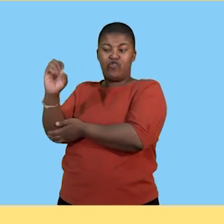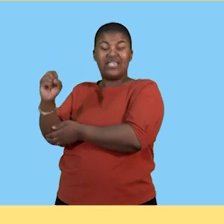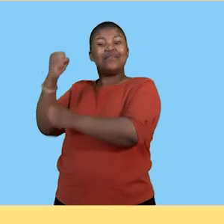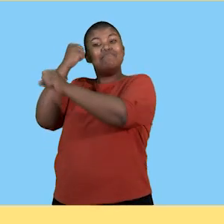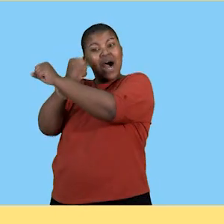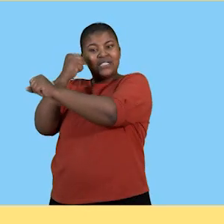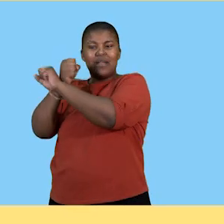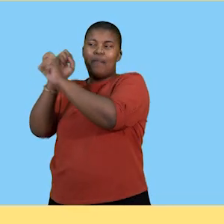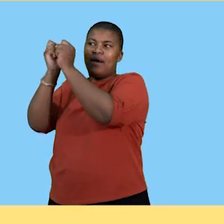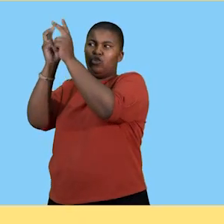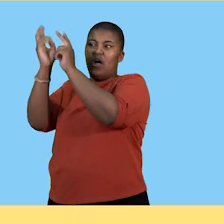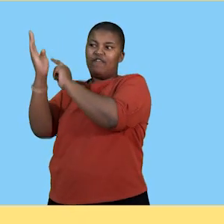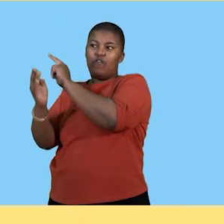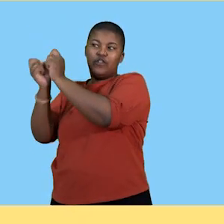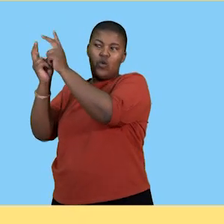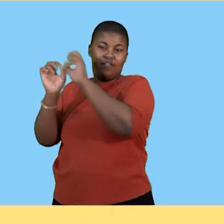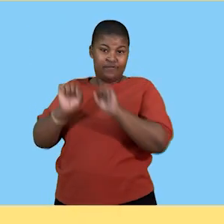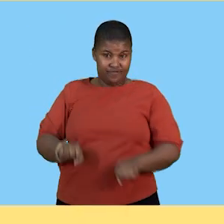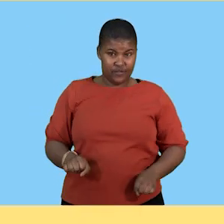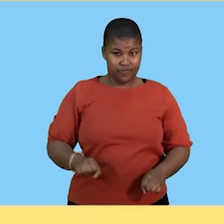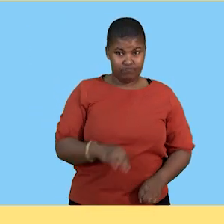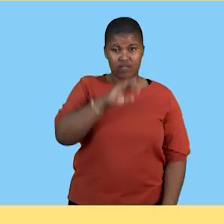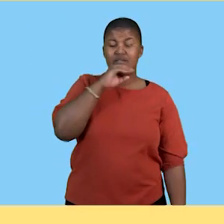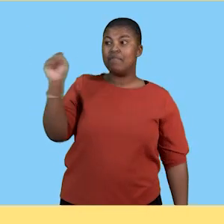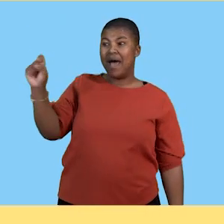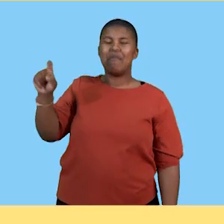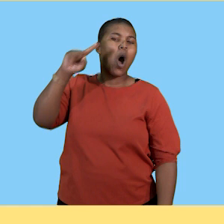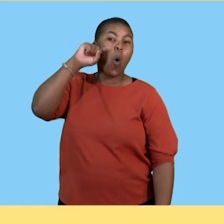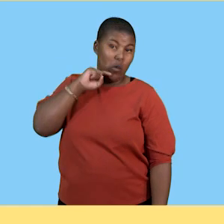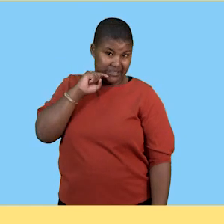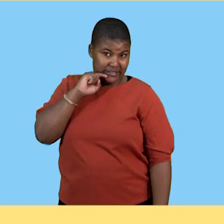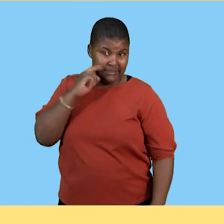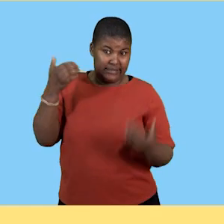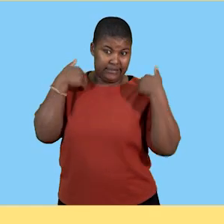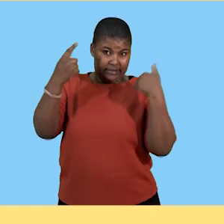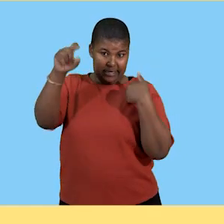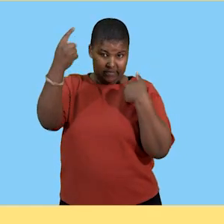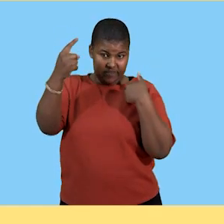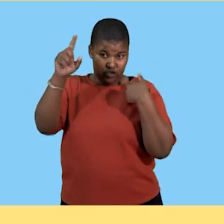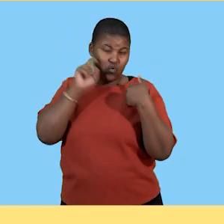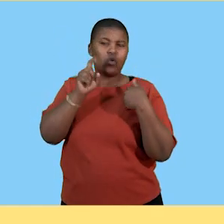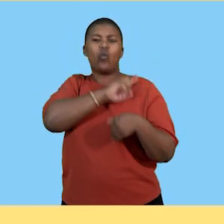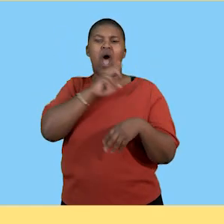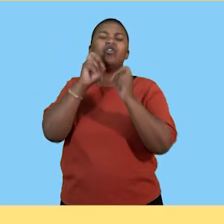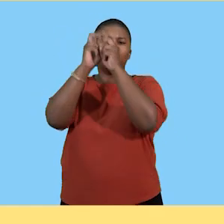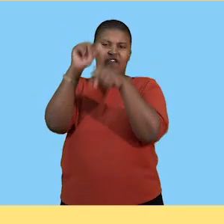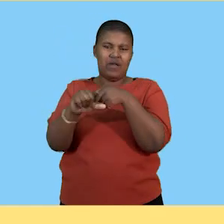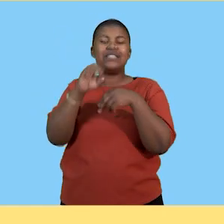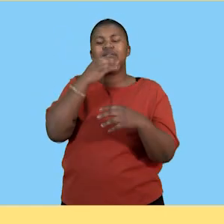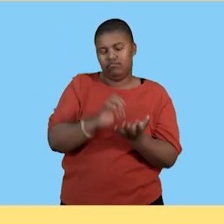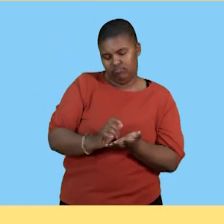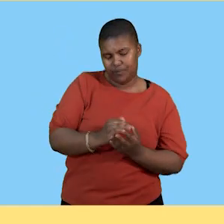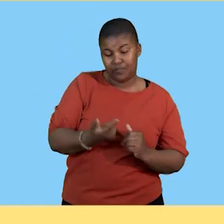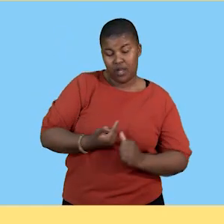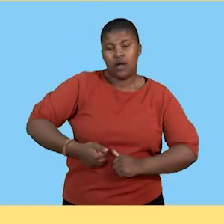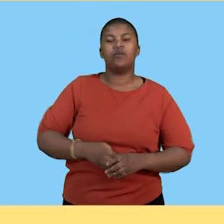15% multiplied by 12 over 12. This is the old. It will be there for 12 months. I want you